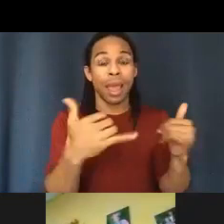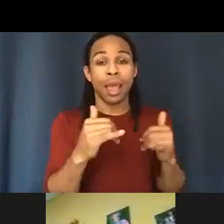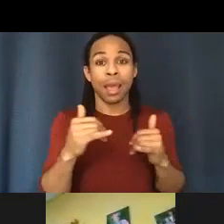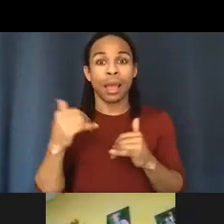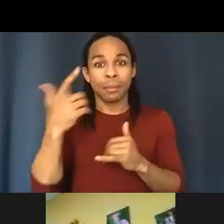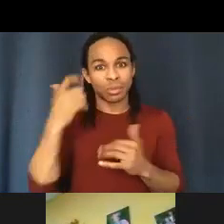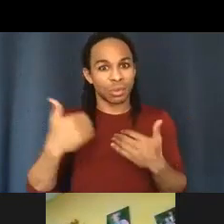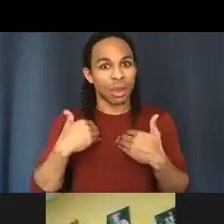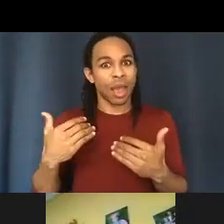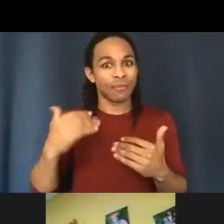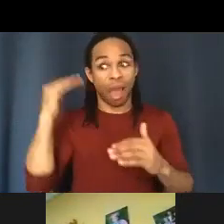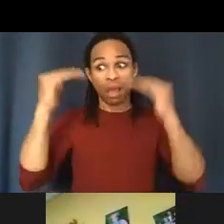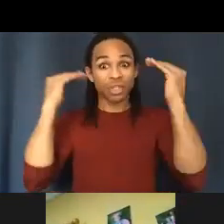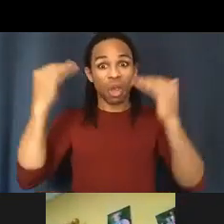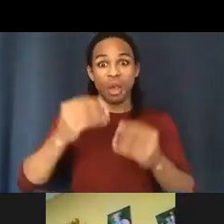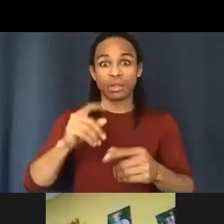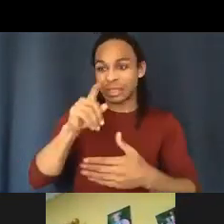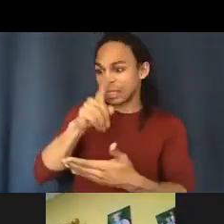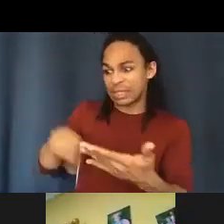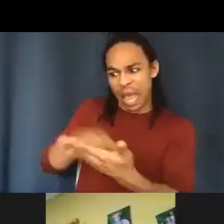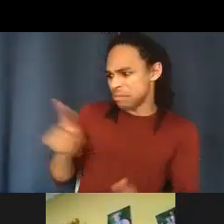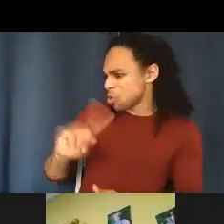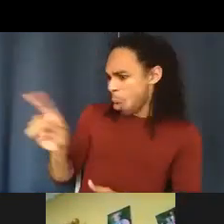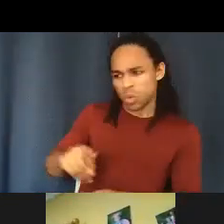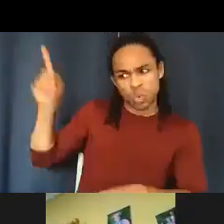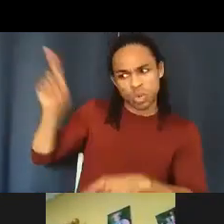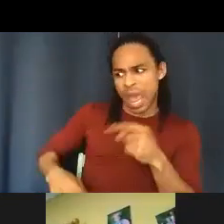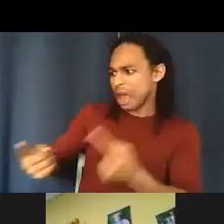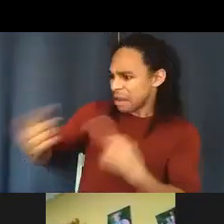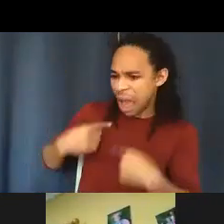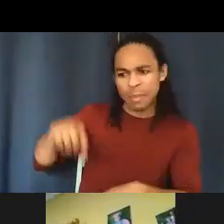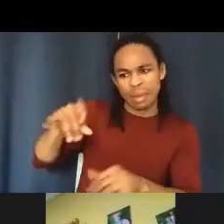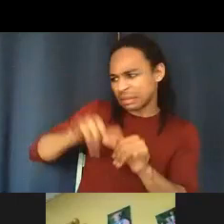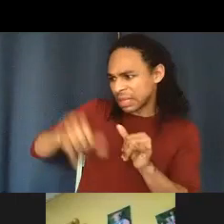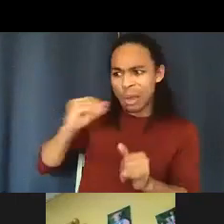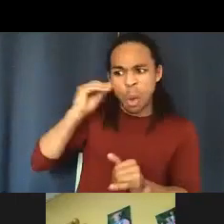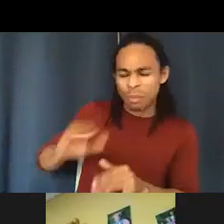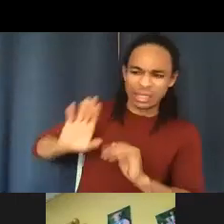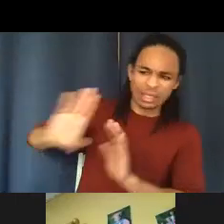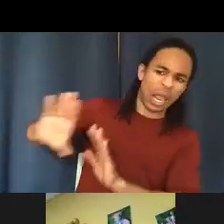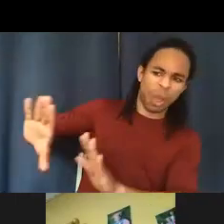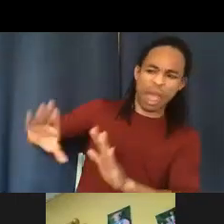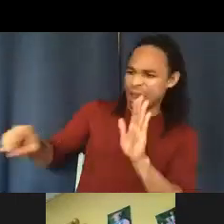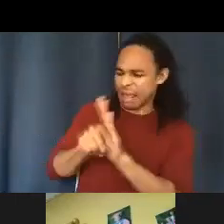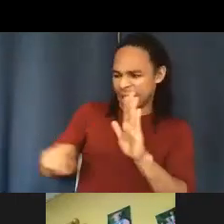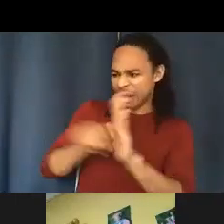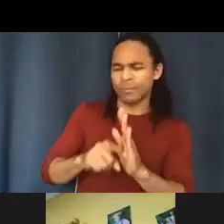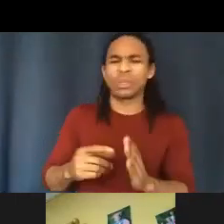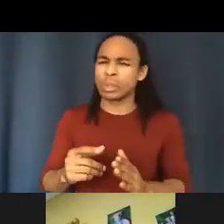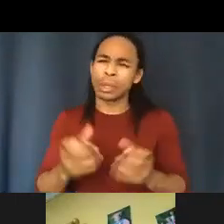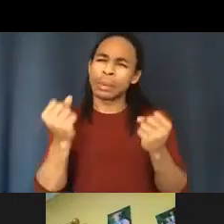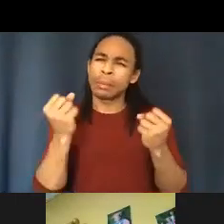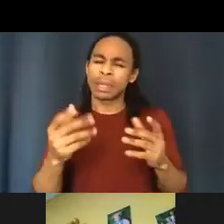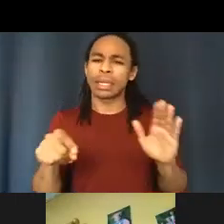to come and play with their children because their parents or their relative has been affected by the virus. Next slide, please.